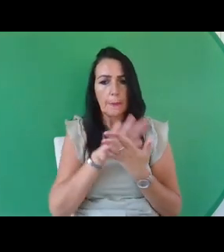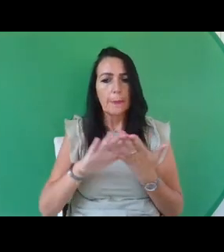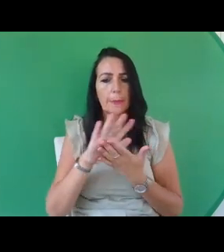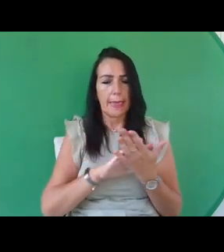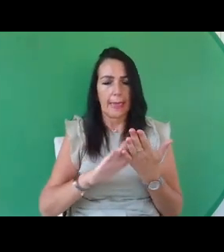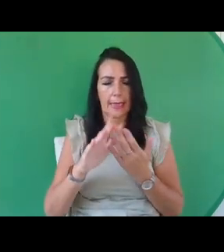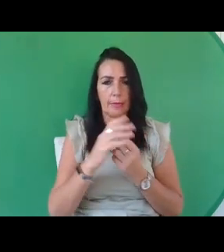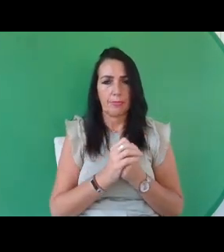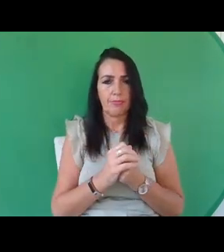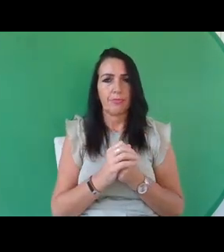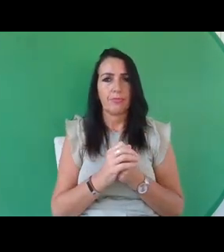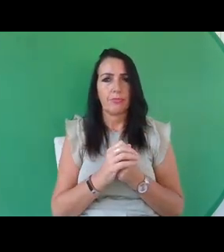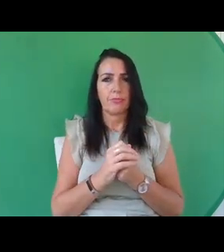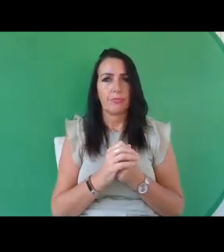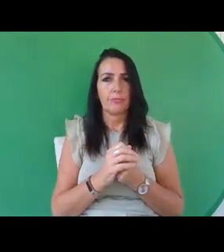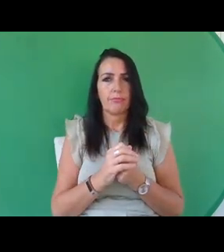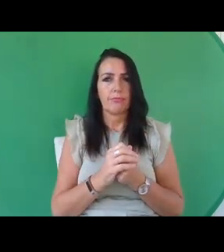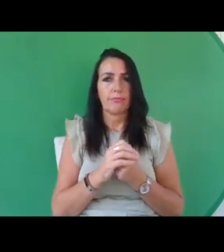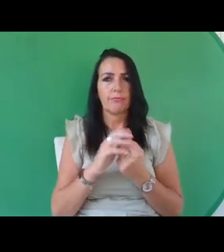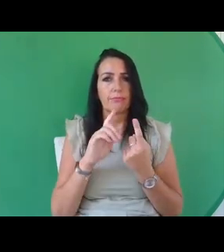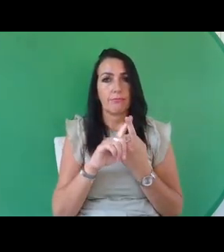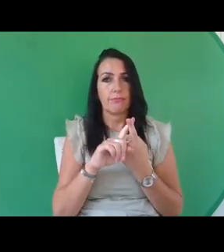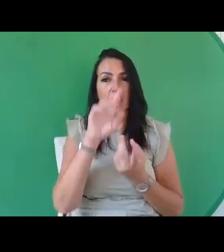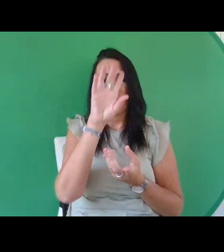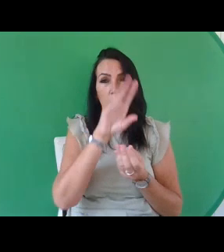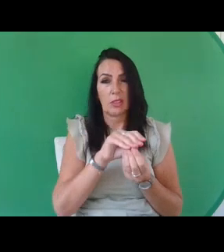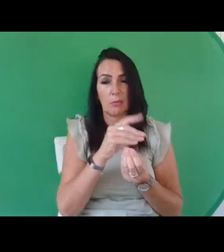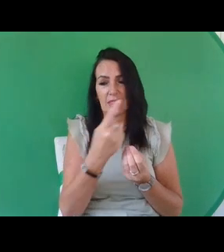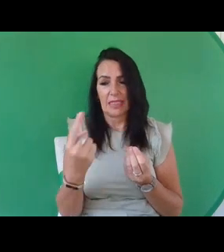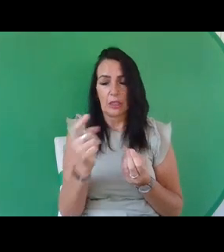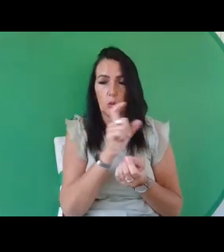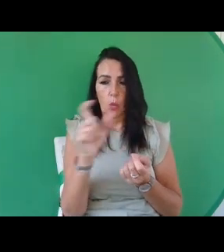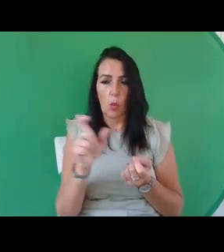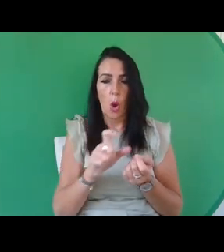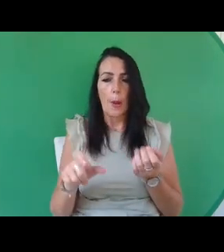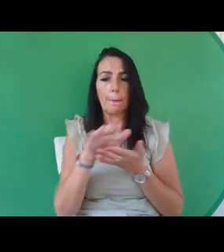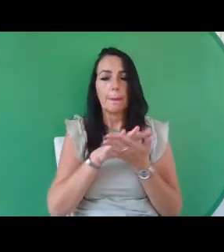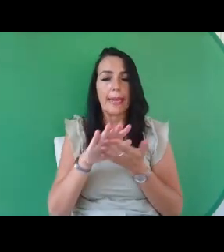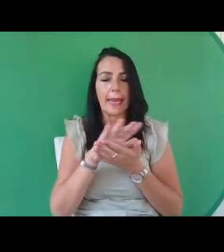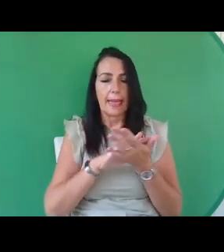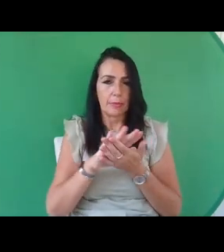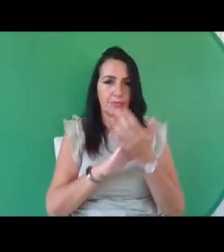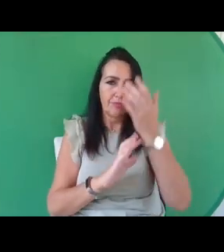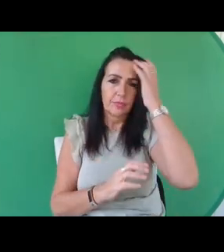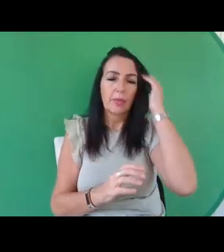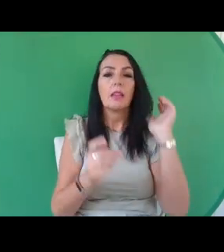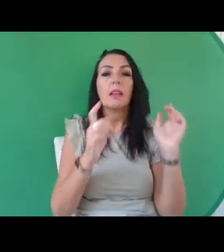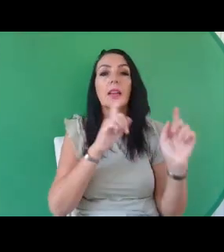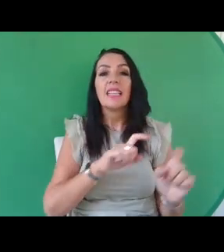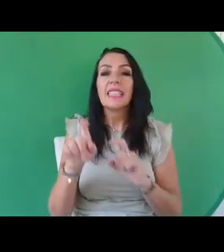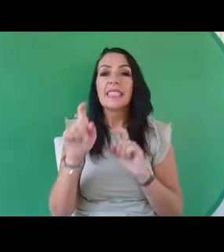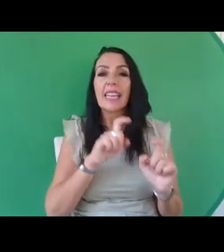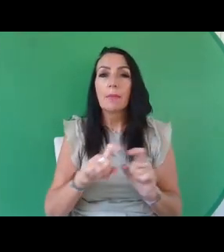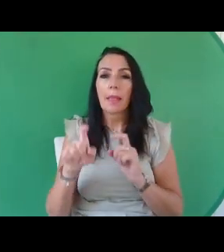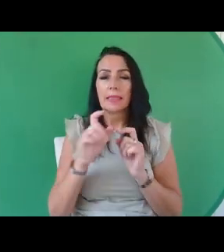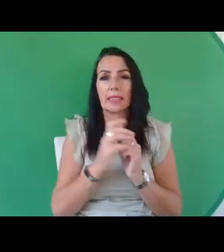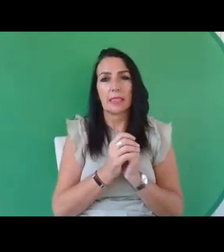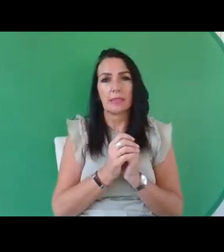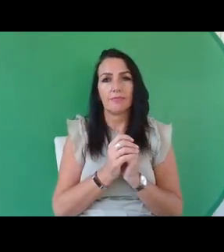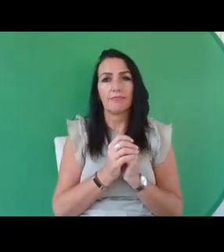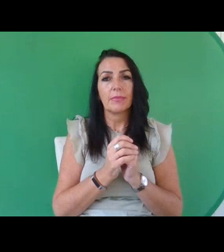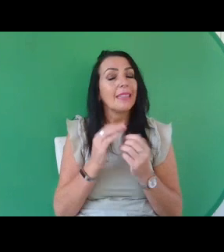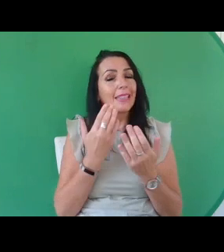So to set the context, here's a summary of each of these. So starting with sustainability, the meaning can change depending